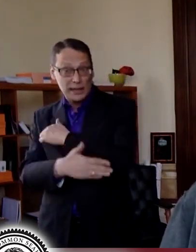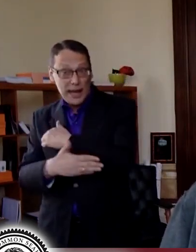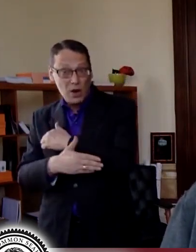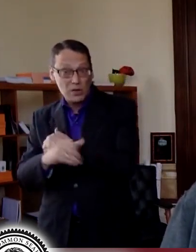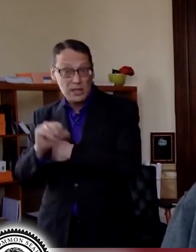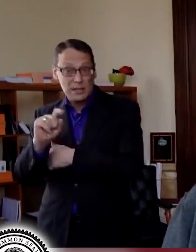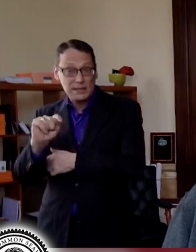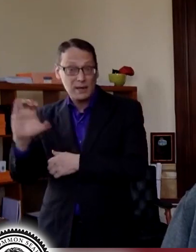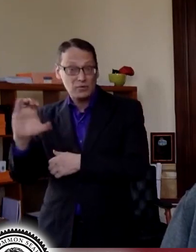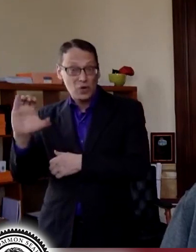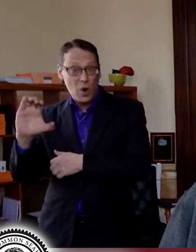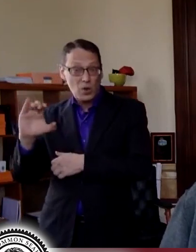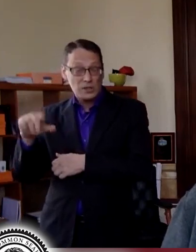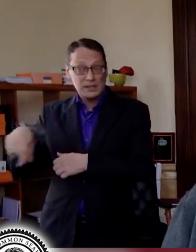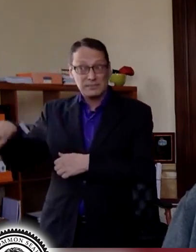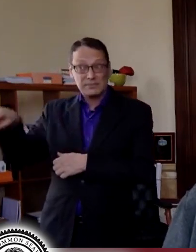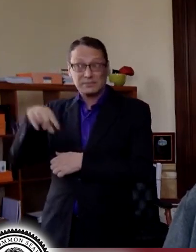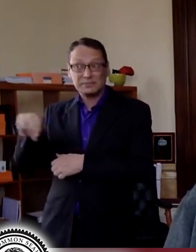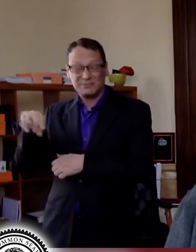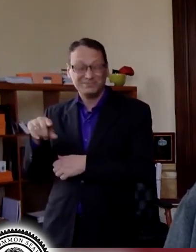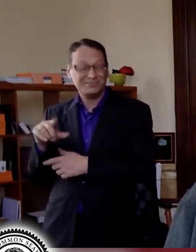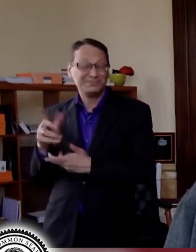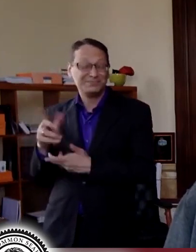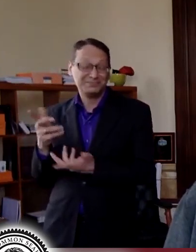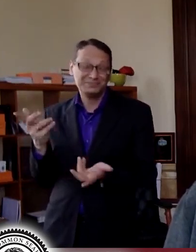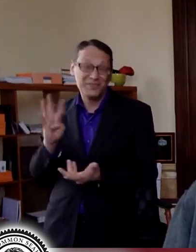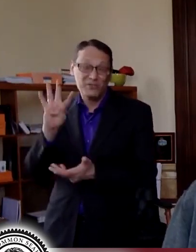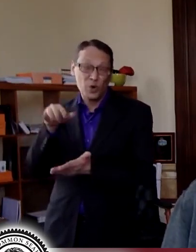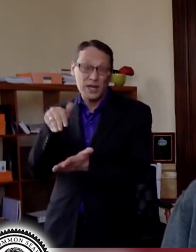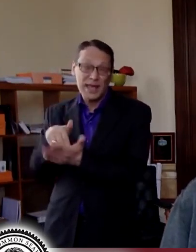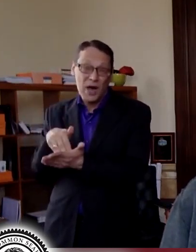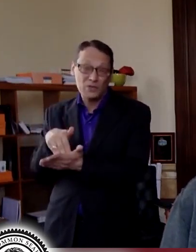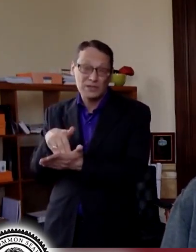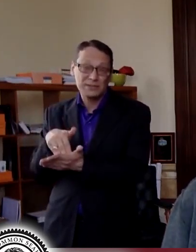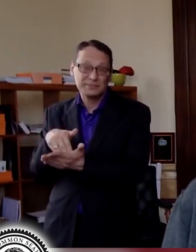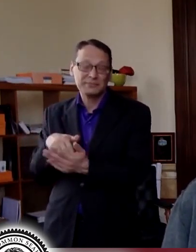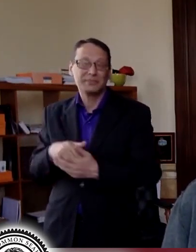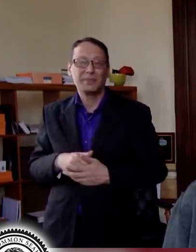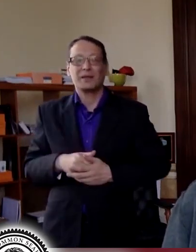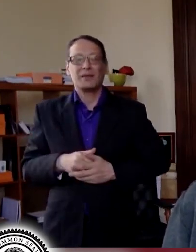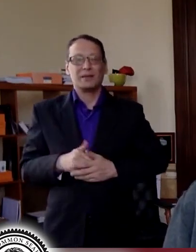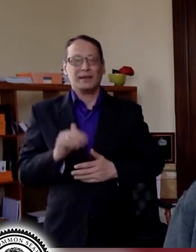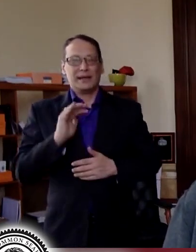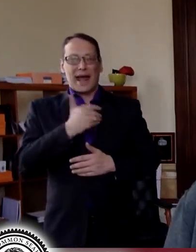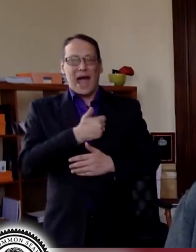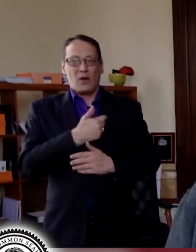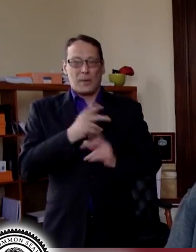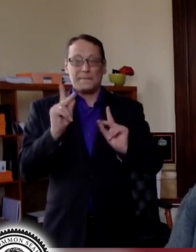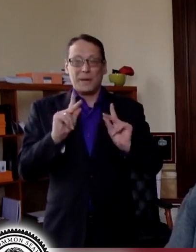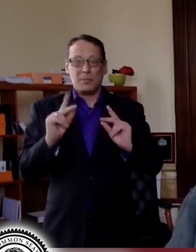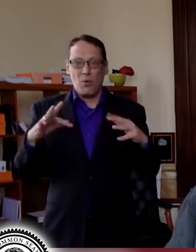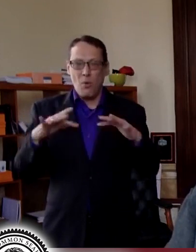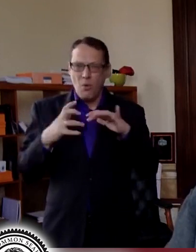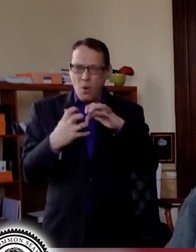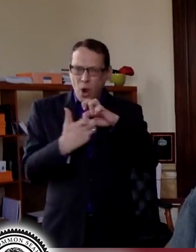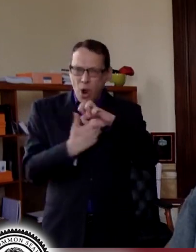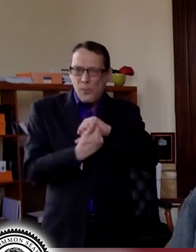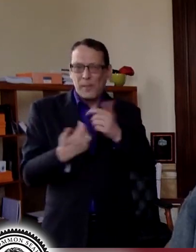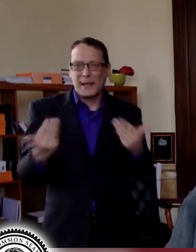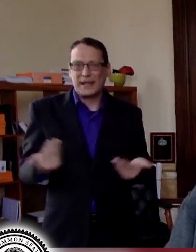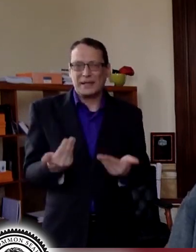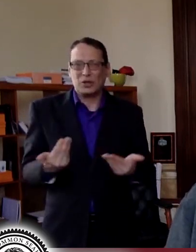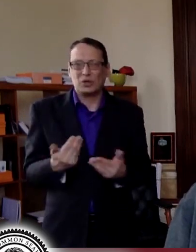all alike. We live in a very dense environment here in the city of St. Louis. Our own cases, 972